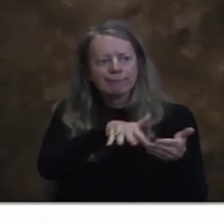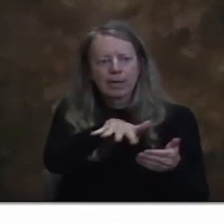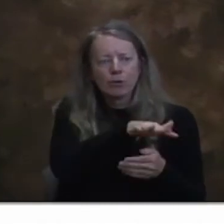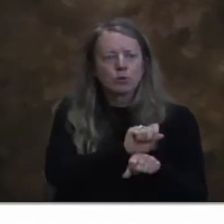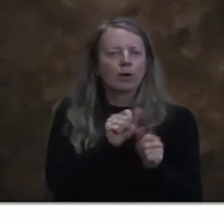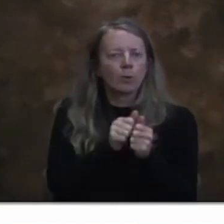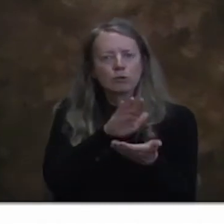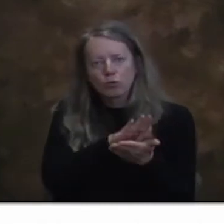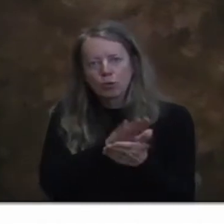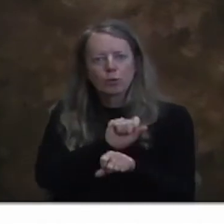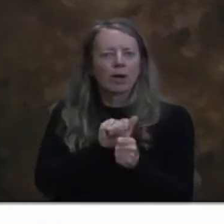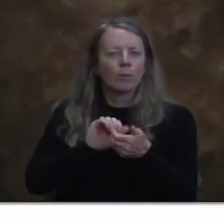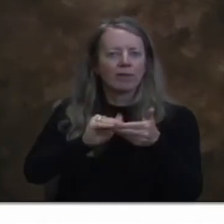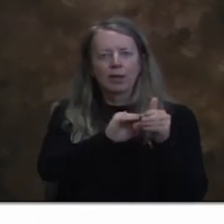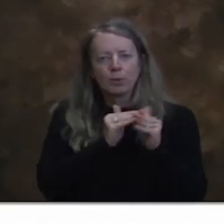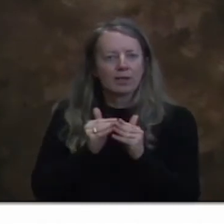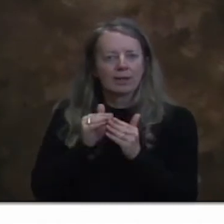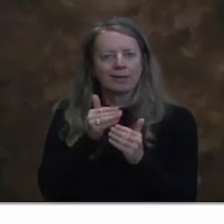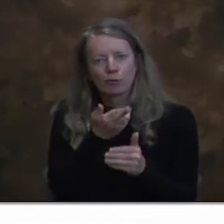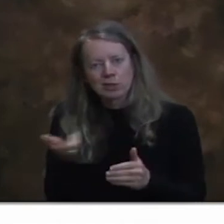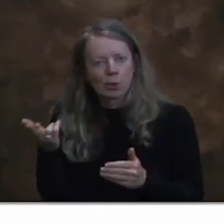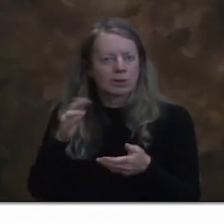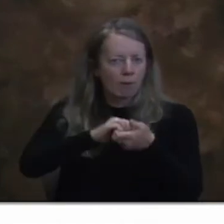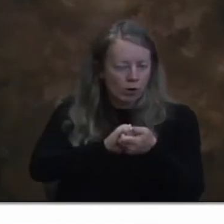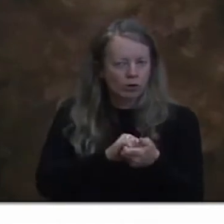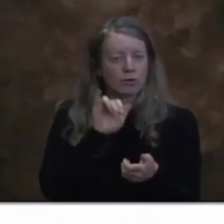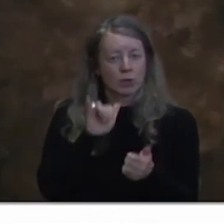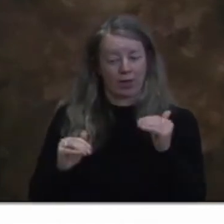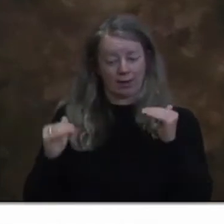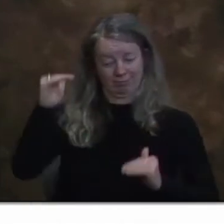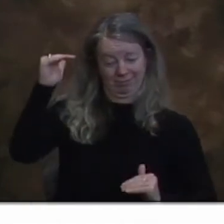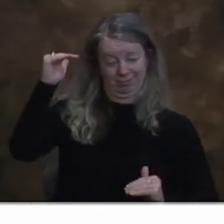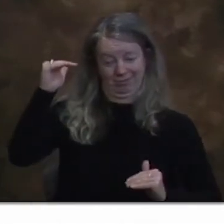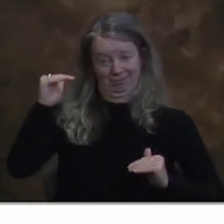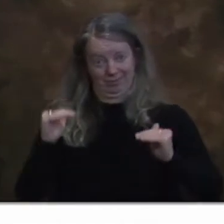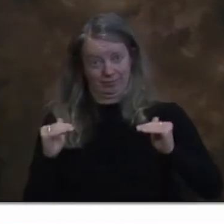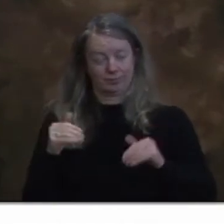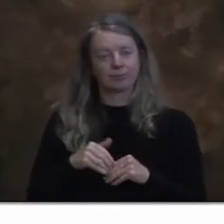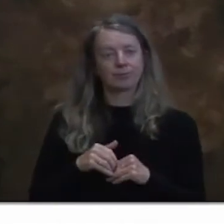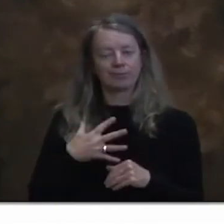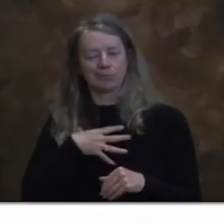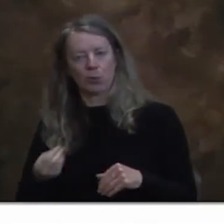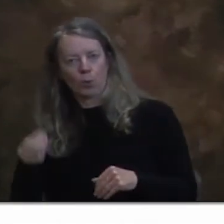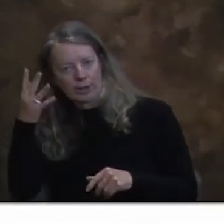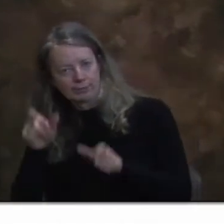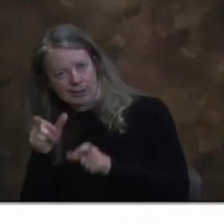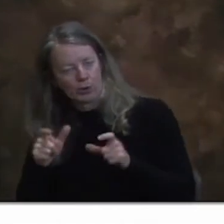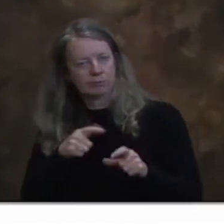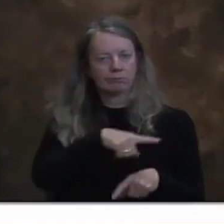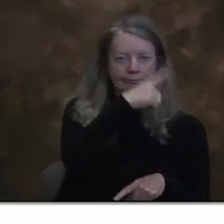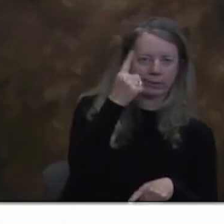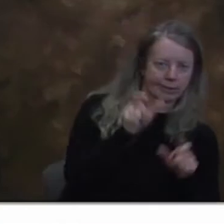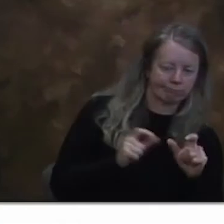with schools, we see that gap begin to narrow between our African American population and our white population.